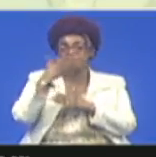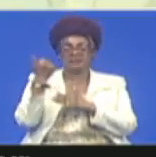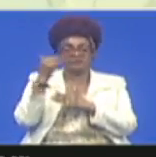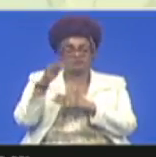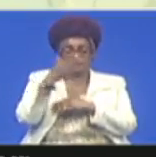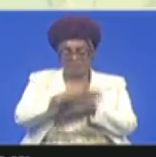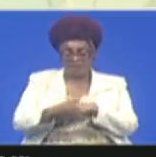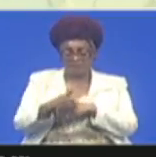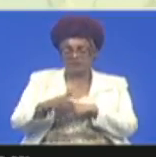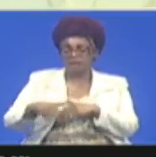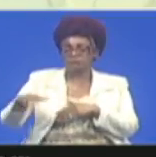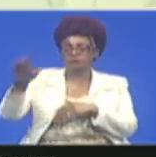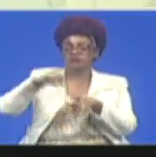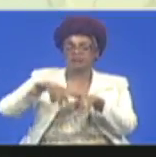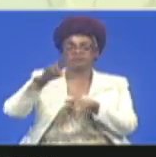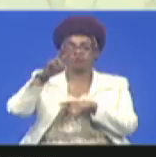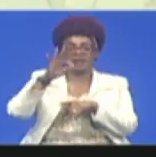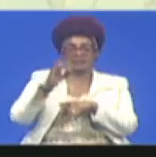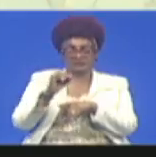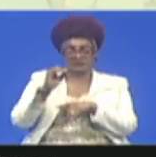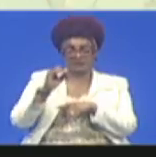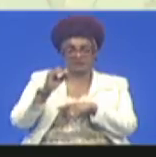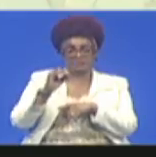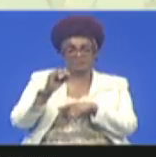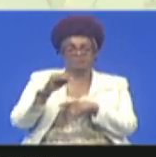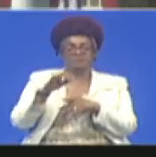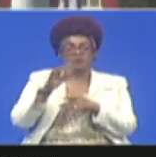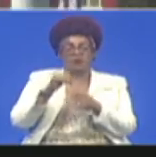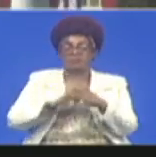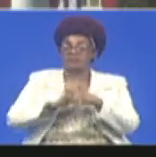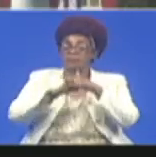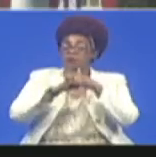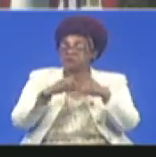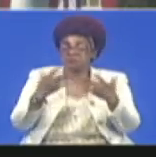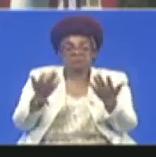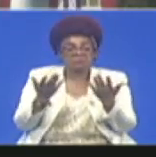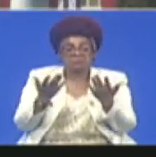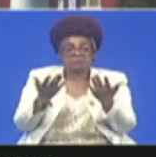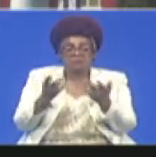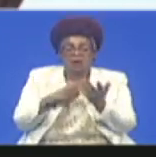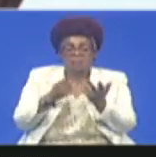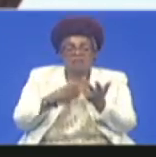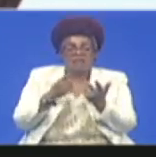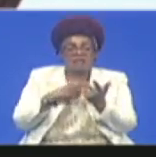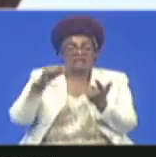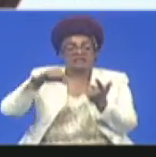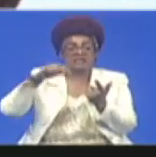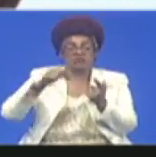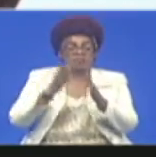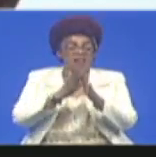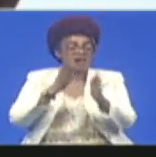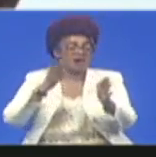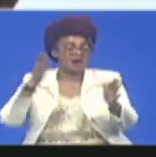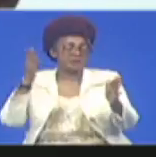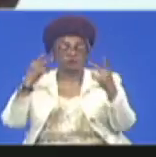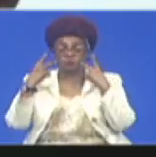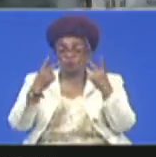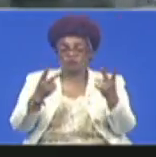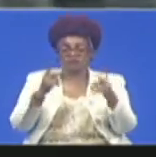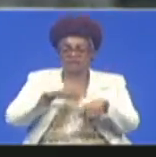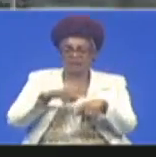to 2:30 a.m. And what will the fan support be like? How many Qataris will be lining the streets to watch this race at